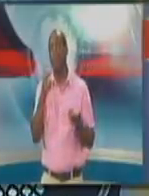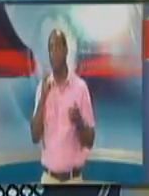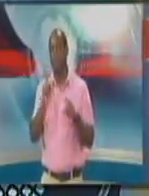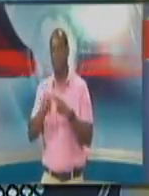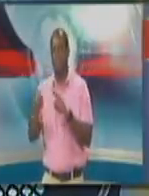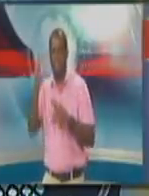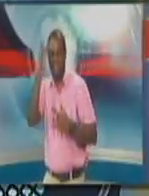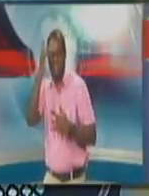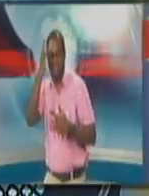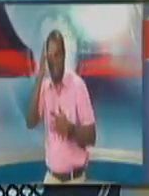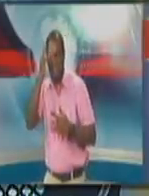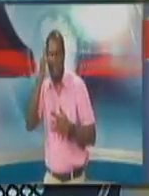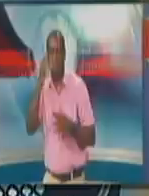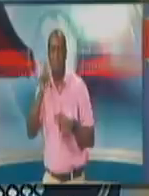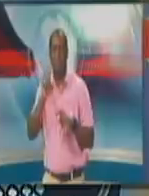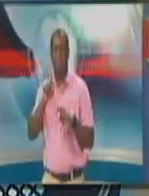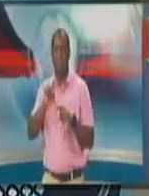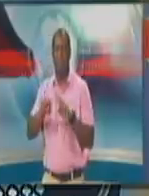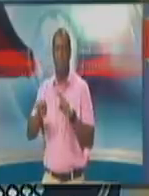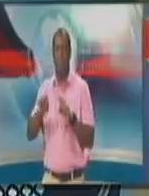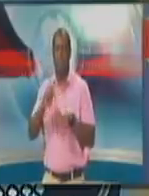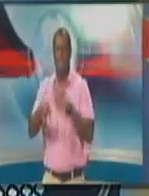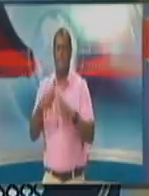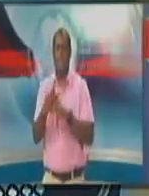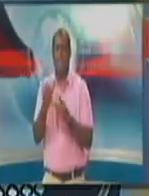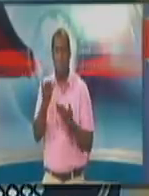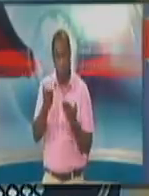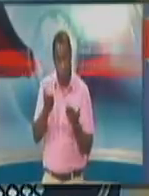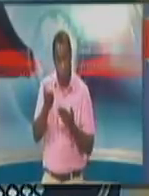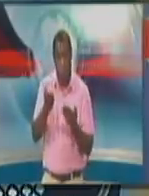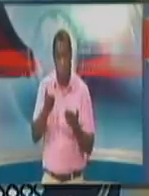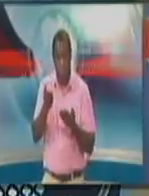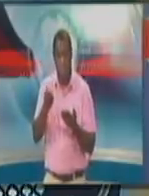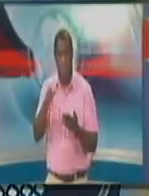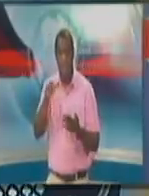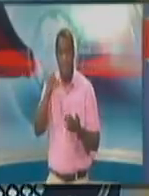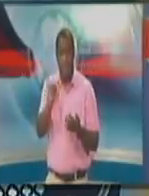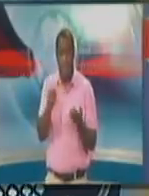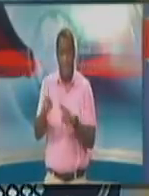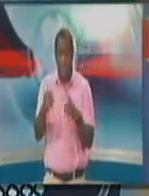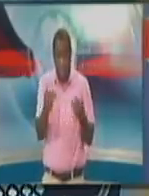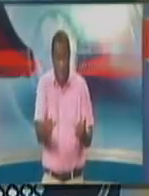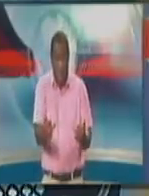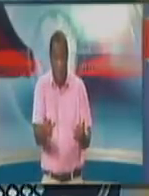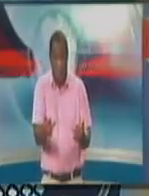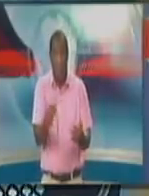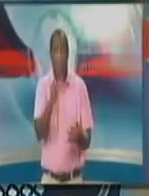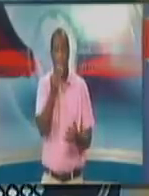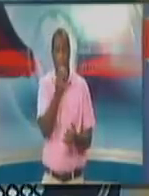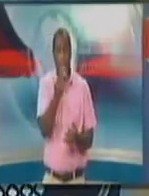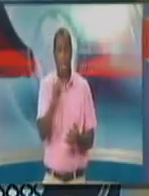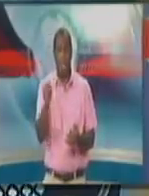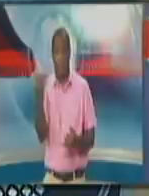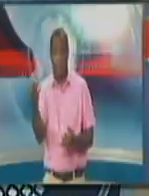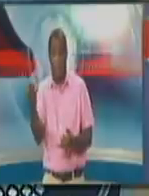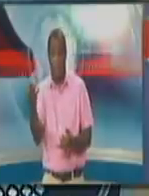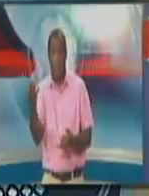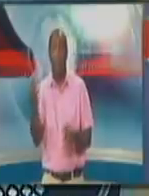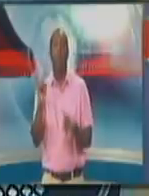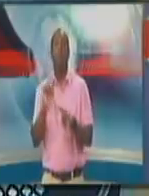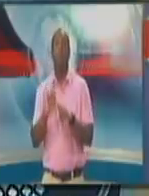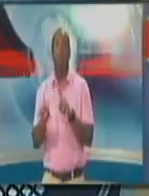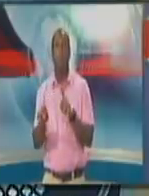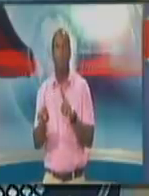dedicated services where a mental health services available during working hours Monday to Friday. And we would like to see